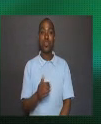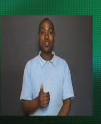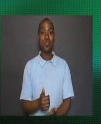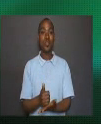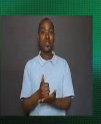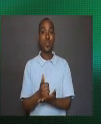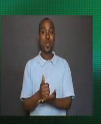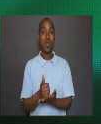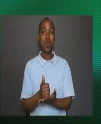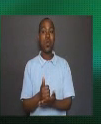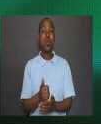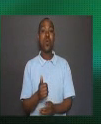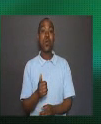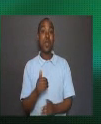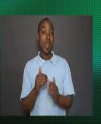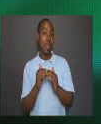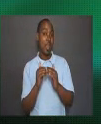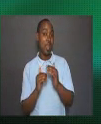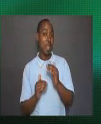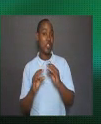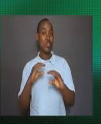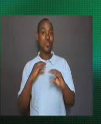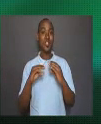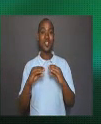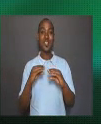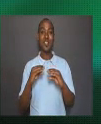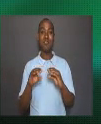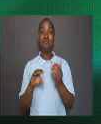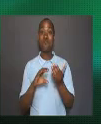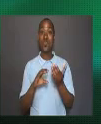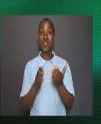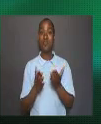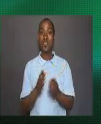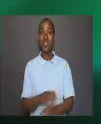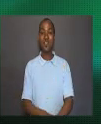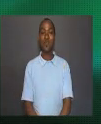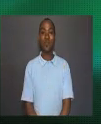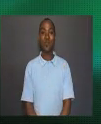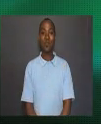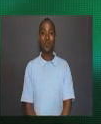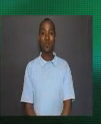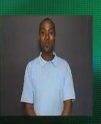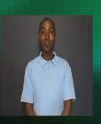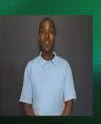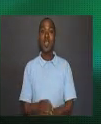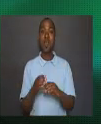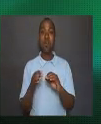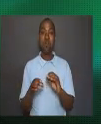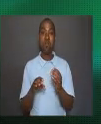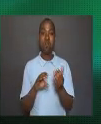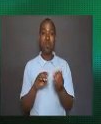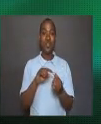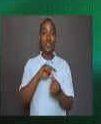Plants need to have less concentrated fluid surrounding the cells.